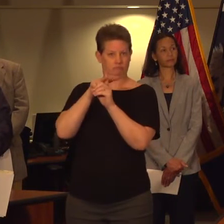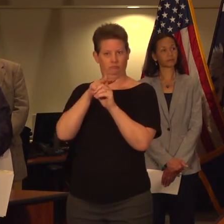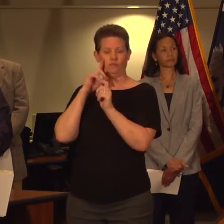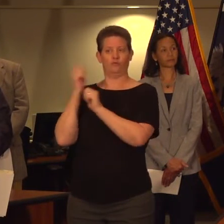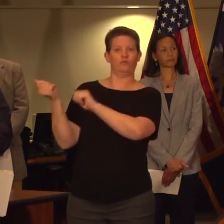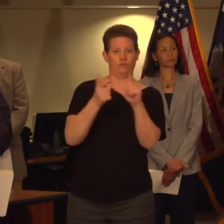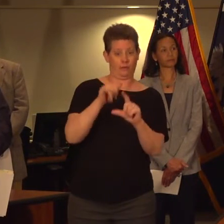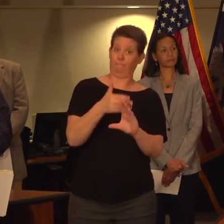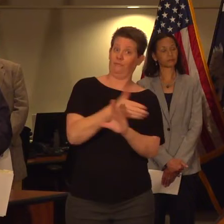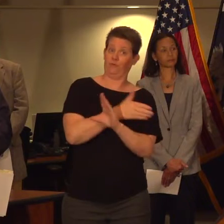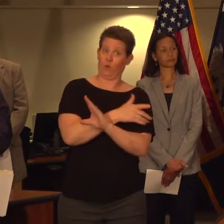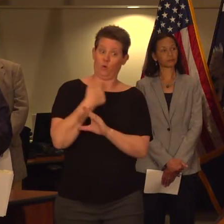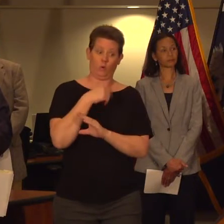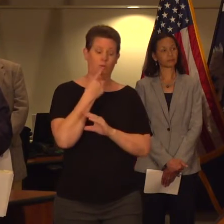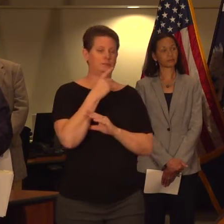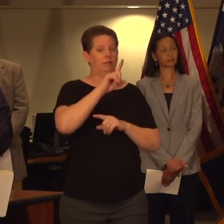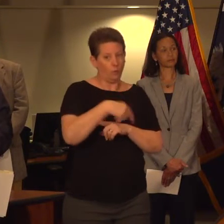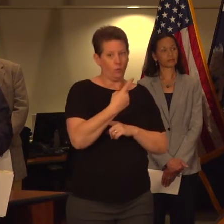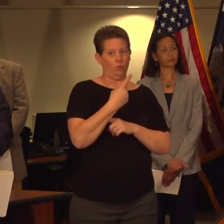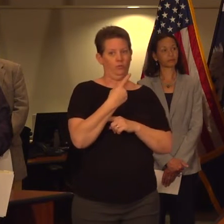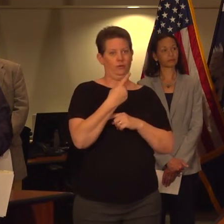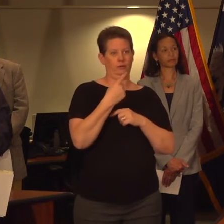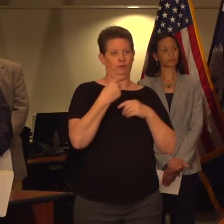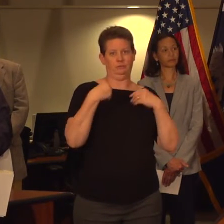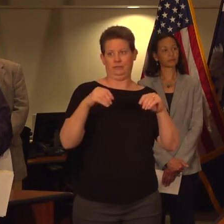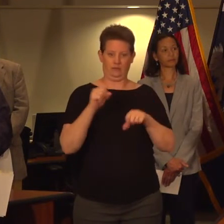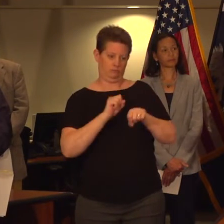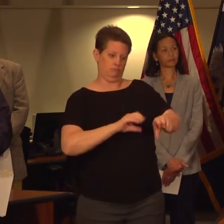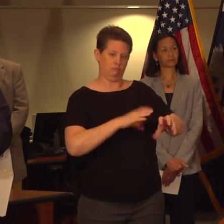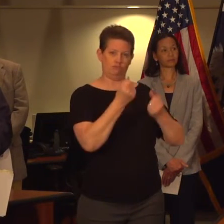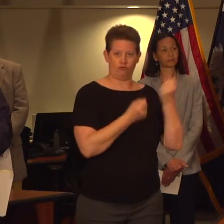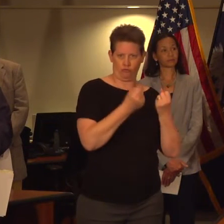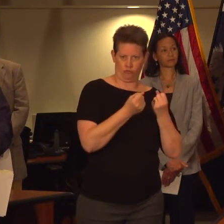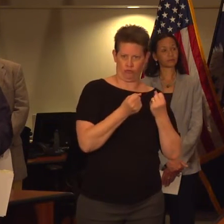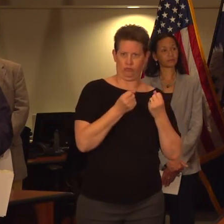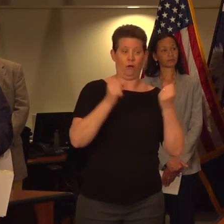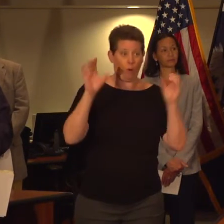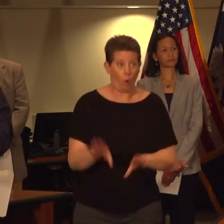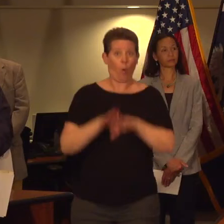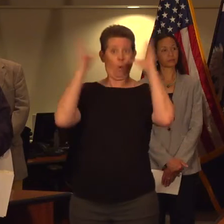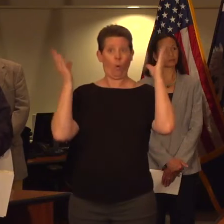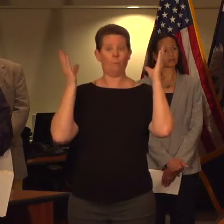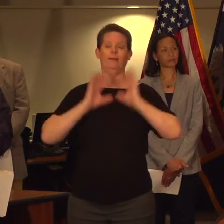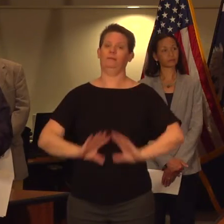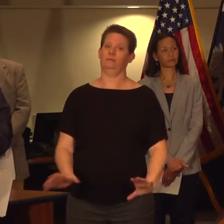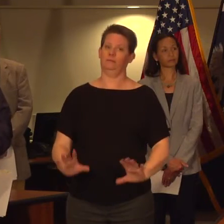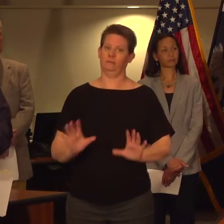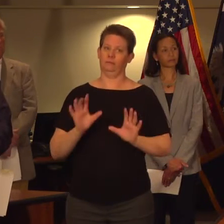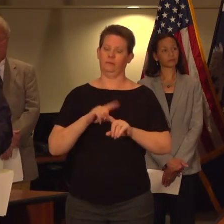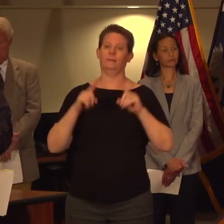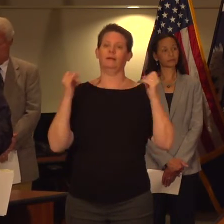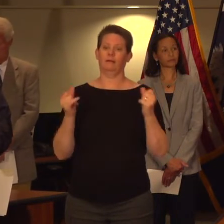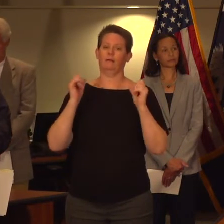we had restricted to the curbside. We're not opening things back up all the way, but just going